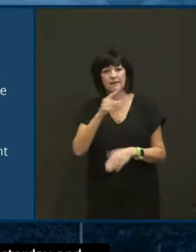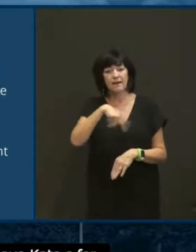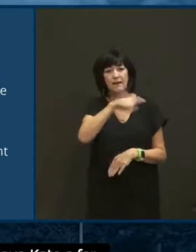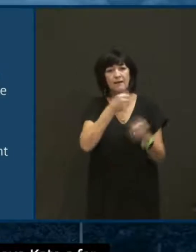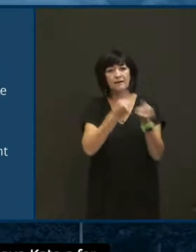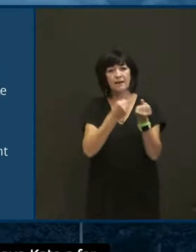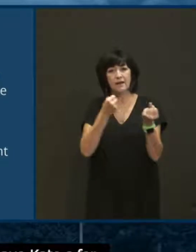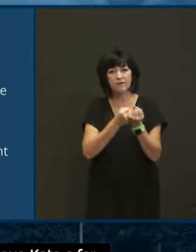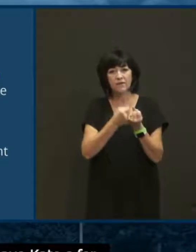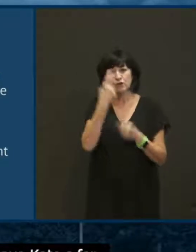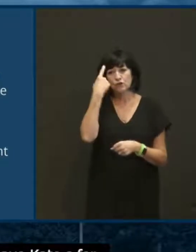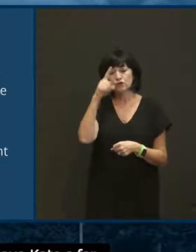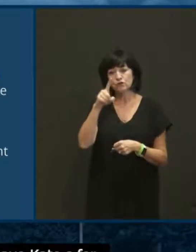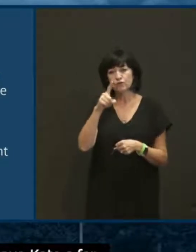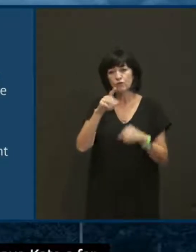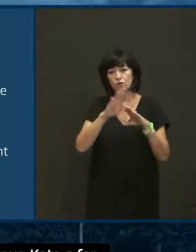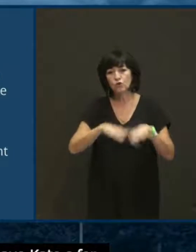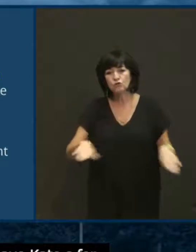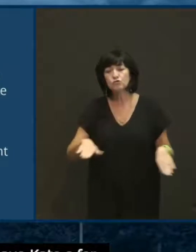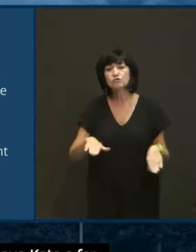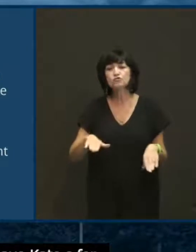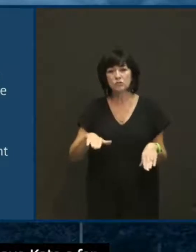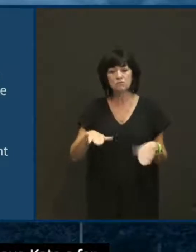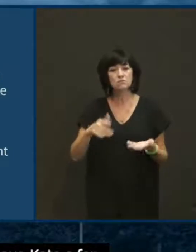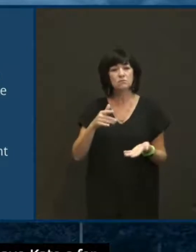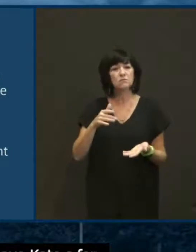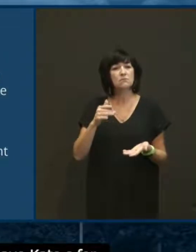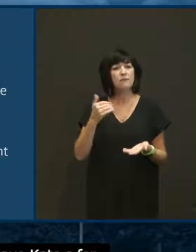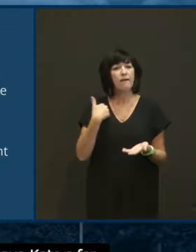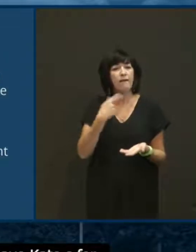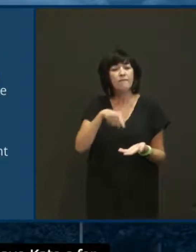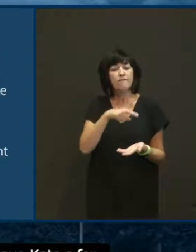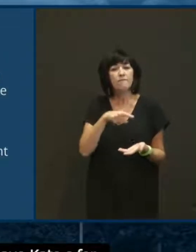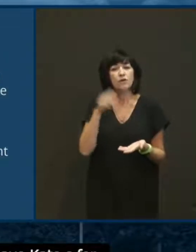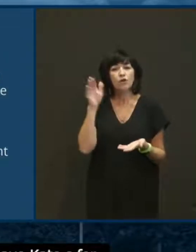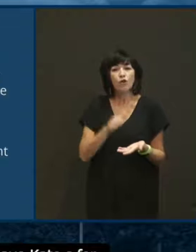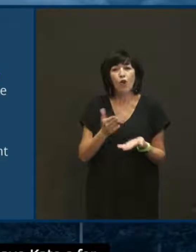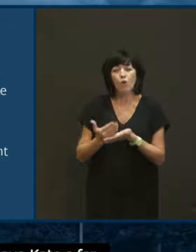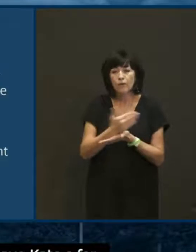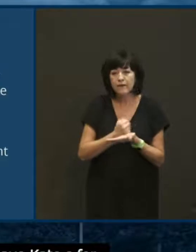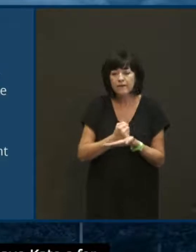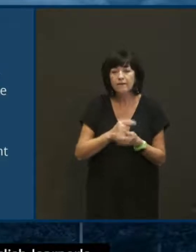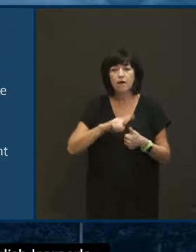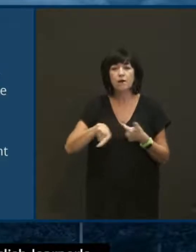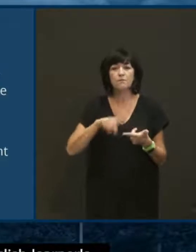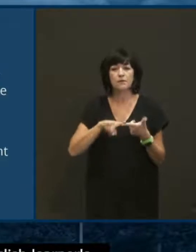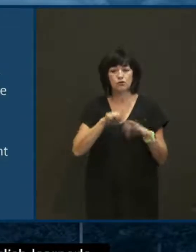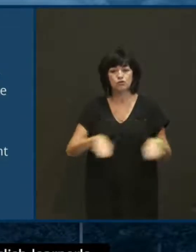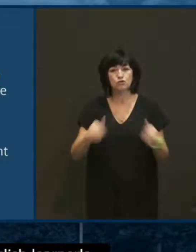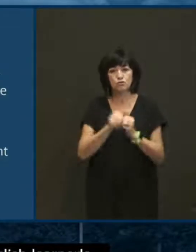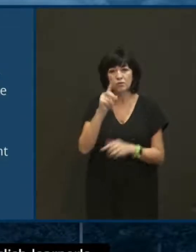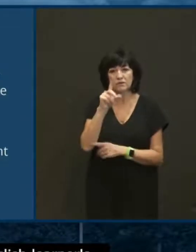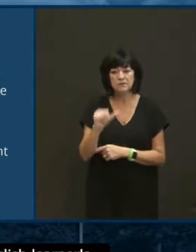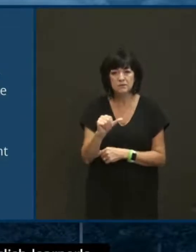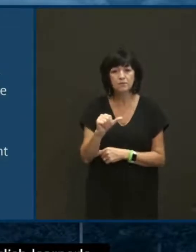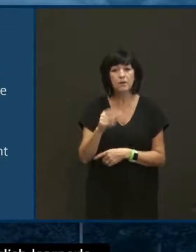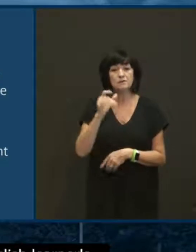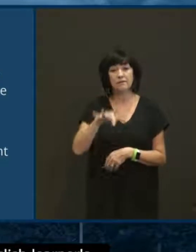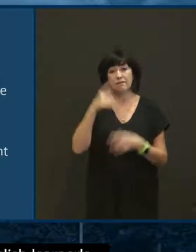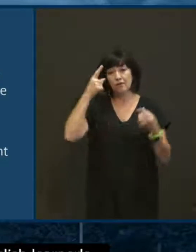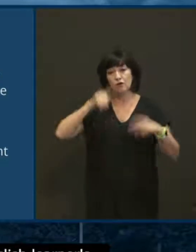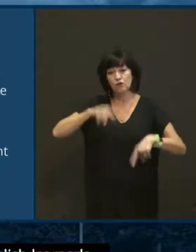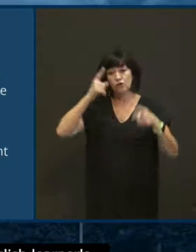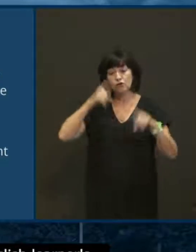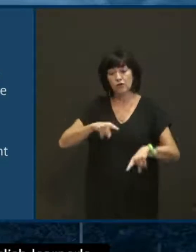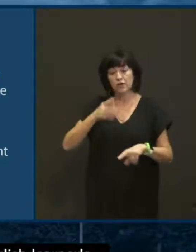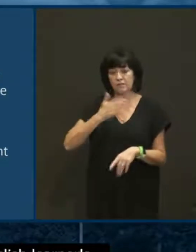with disabilities, and English learners in our state, really putting into an agreement our commitment to